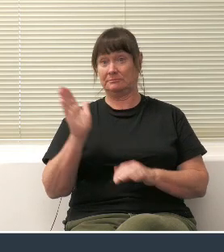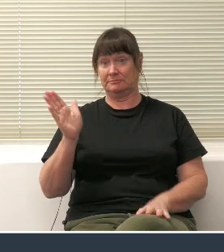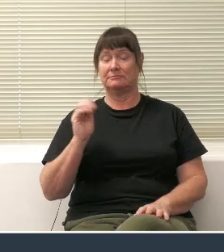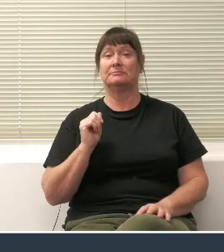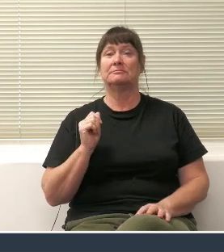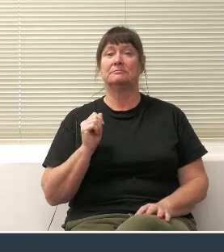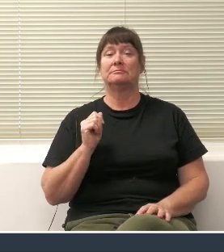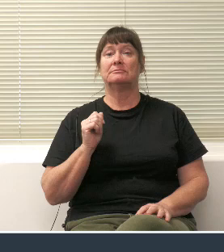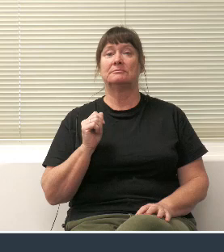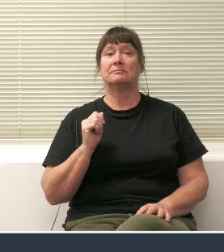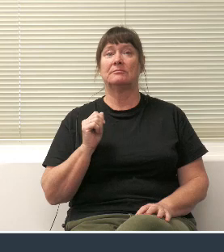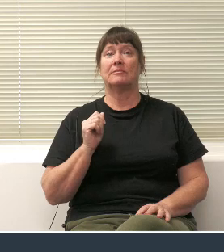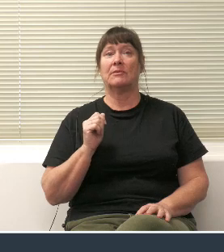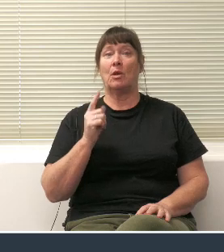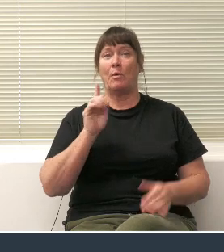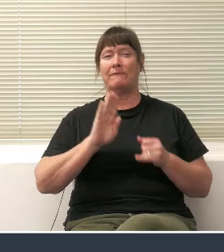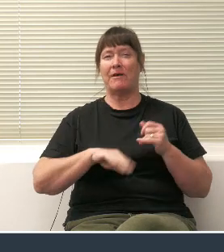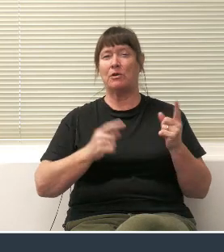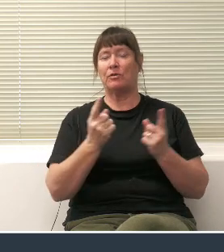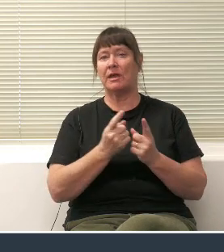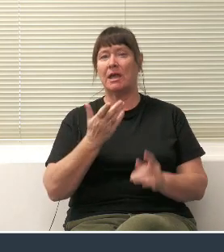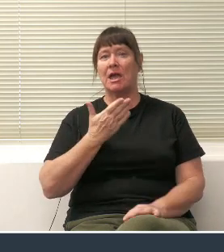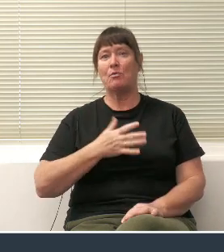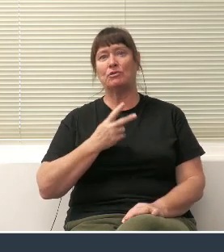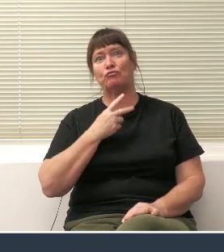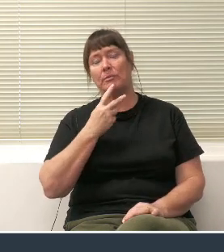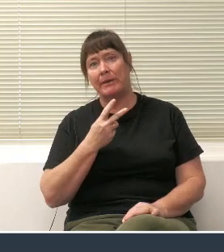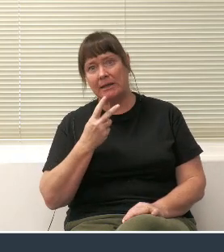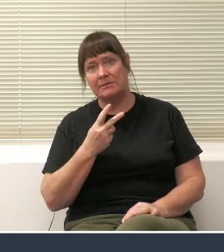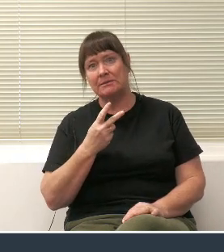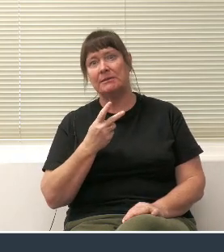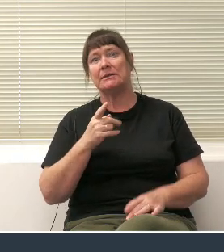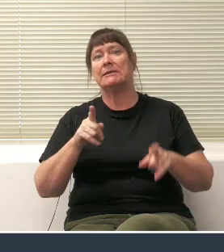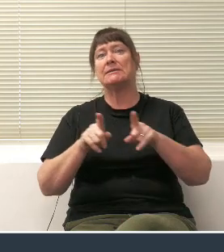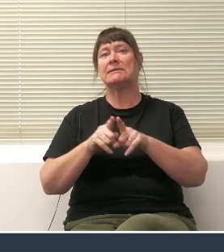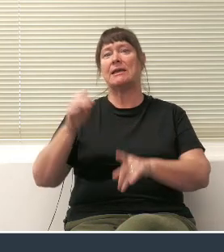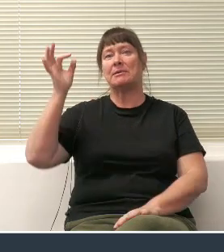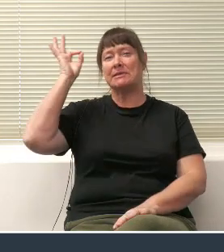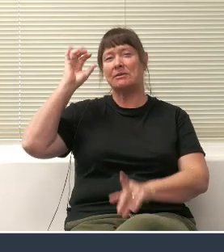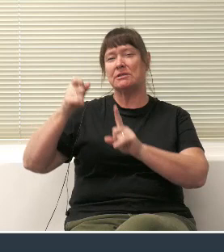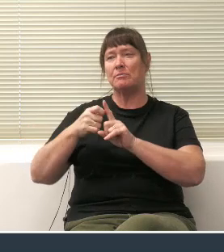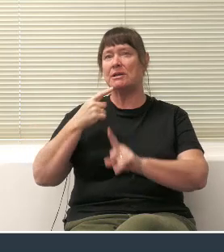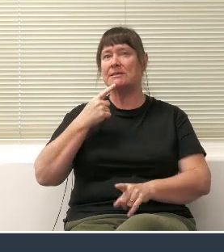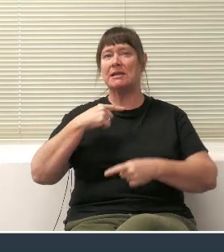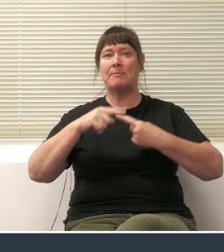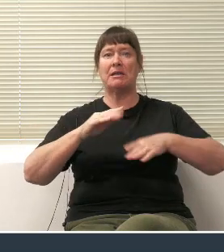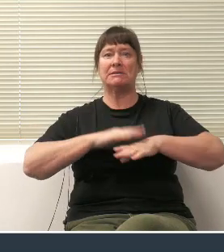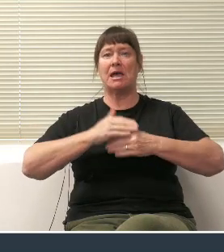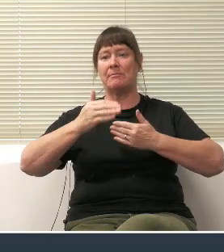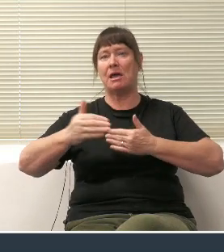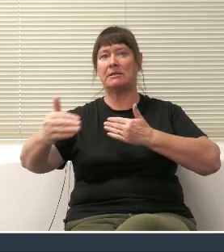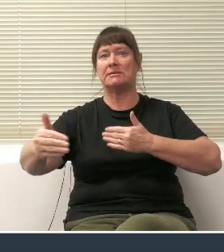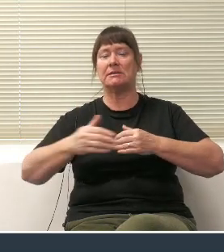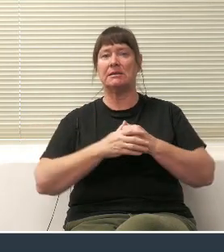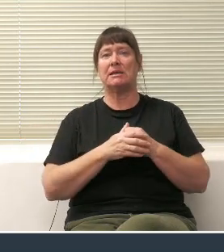Councillor Brown. Yeah, through the Mayor, just one final thing. I'd really like to reiterate what Councillor Price said around timelines. And we've